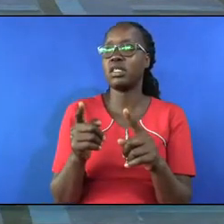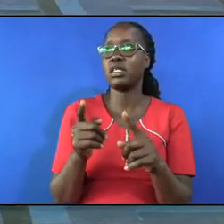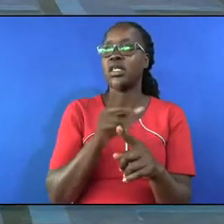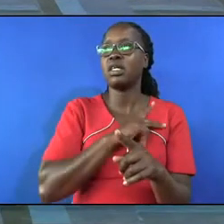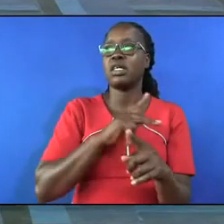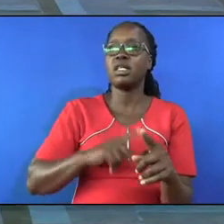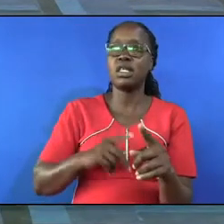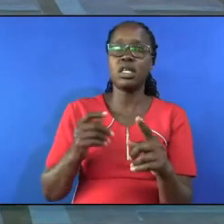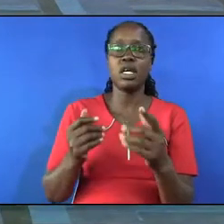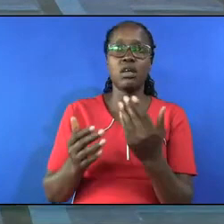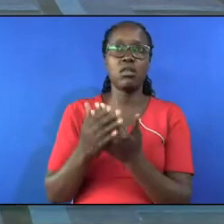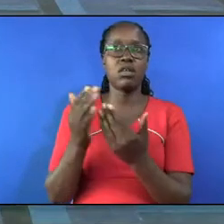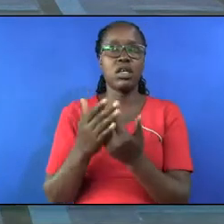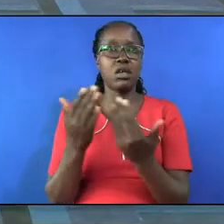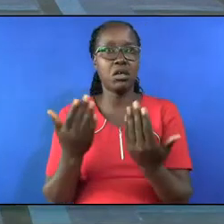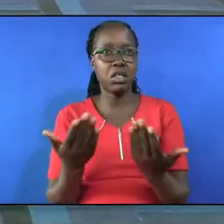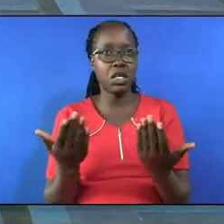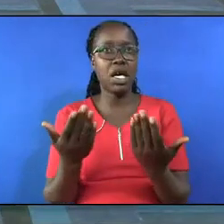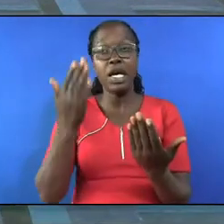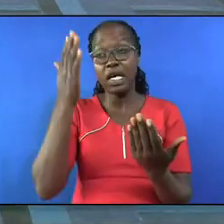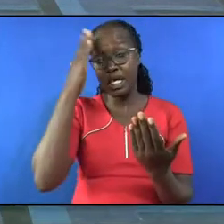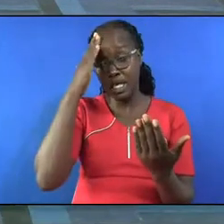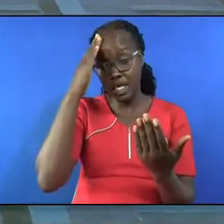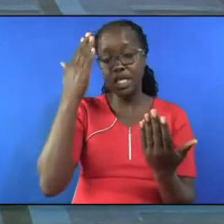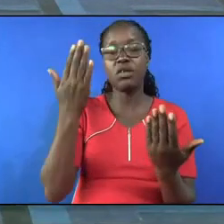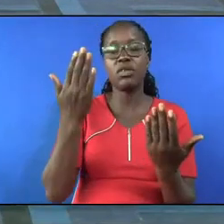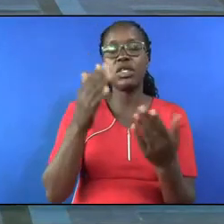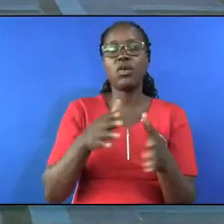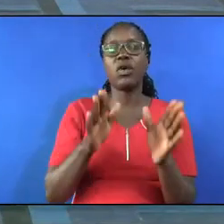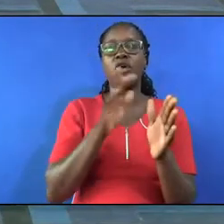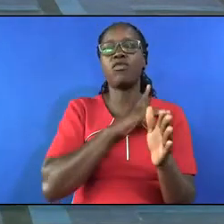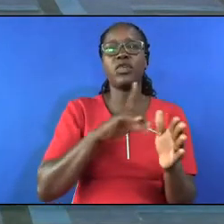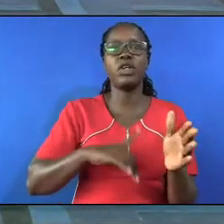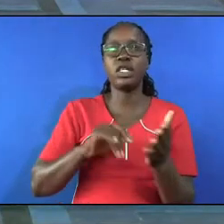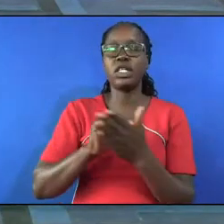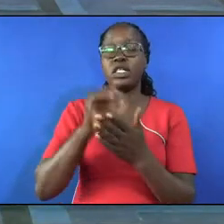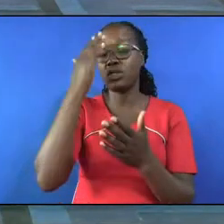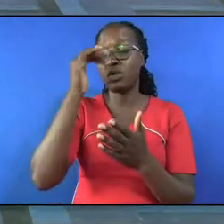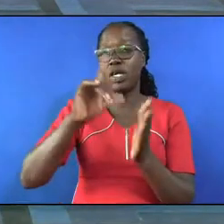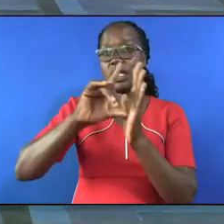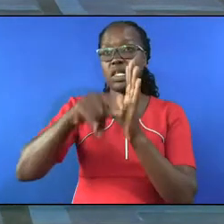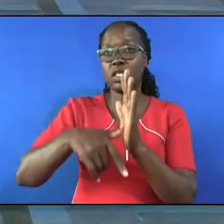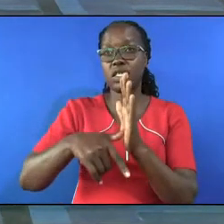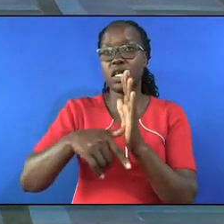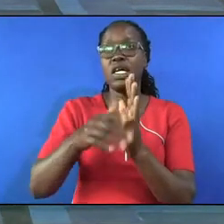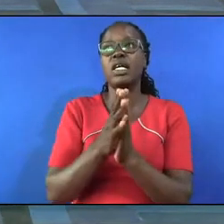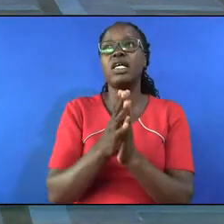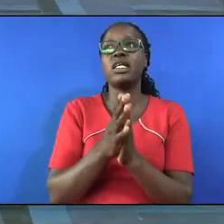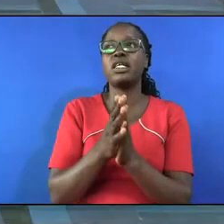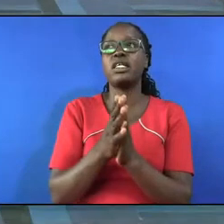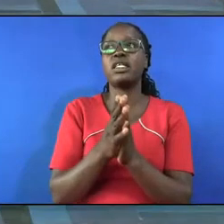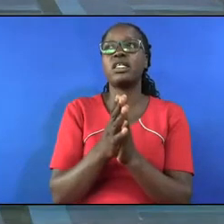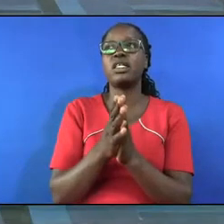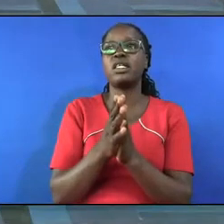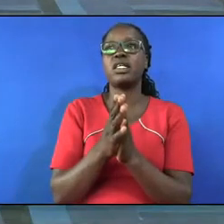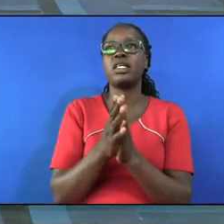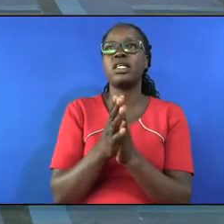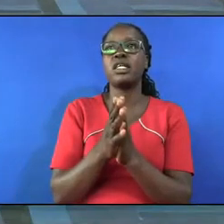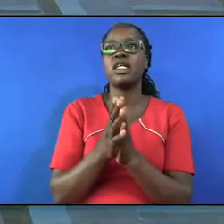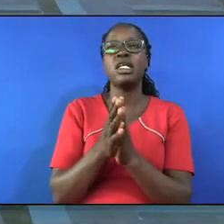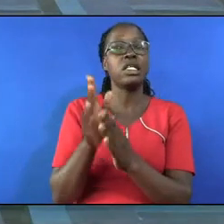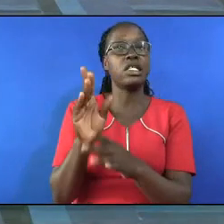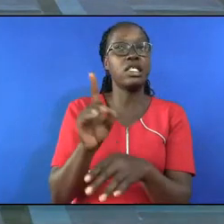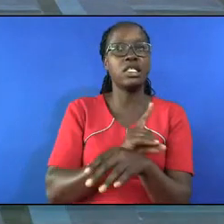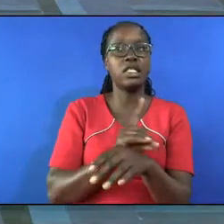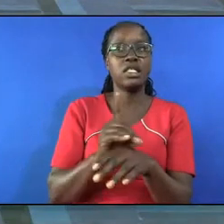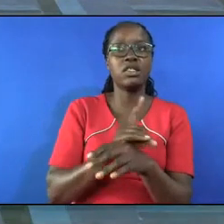was raised by the priest. He knew the ways of the Lord, and that is why later on, even in his priestly, in his kingly